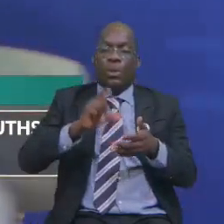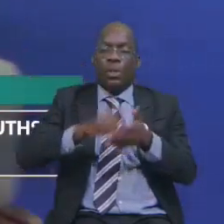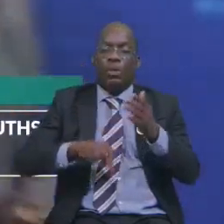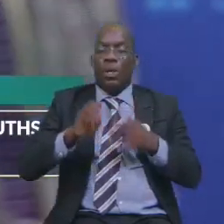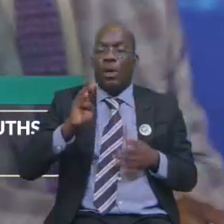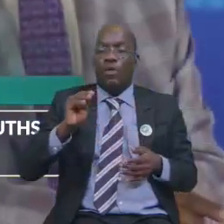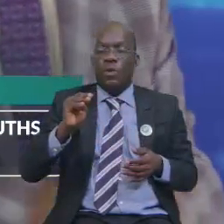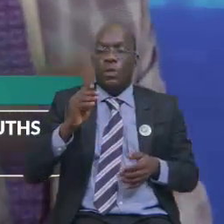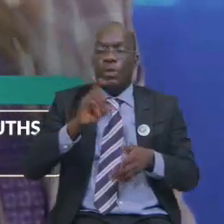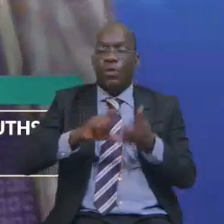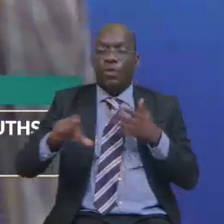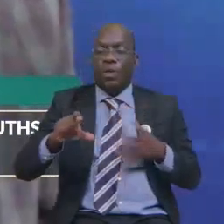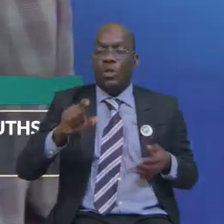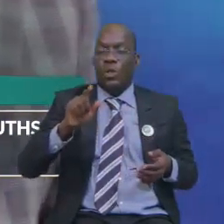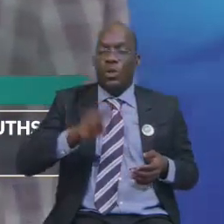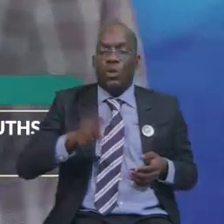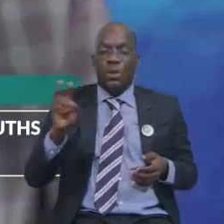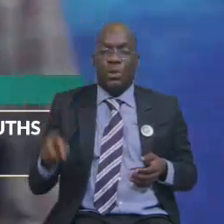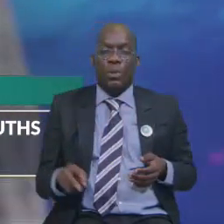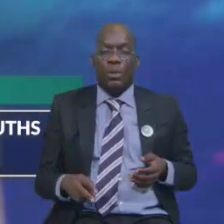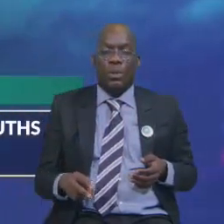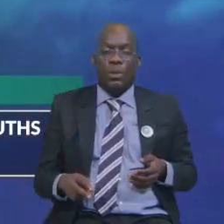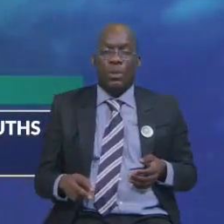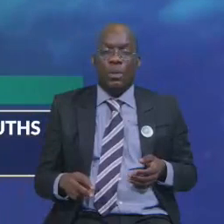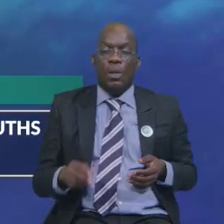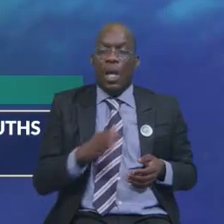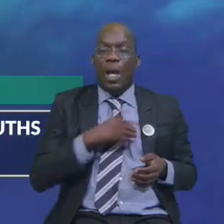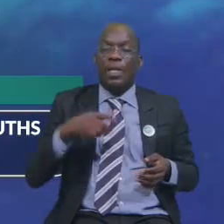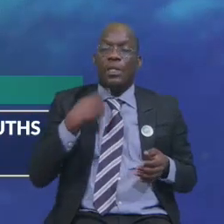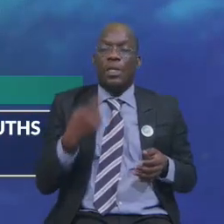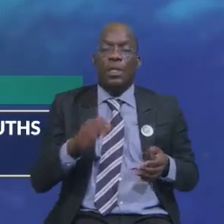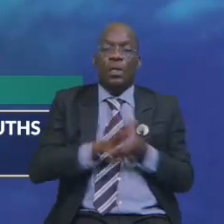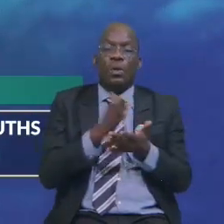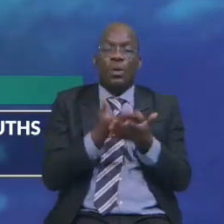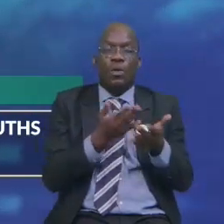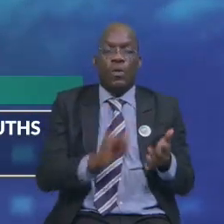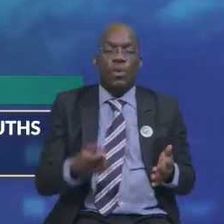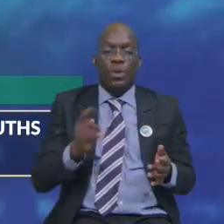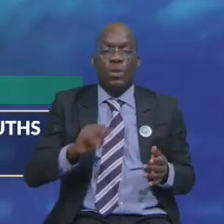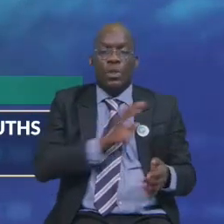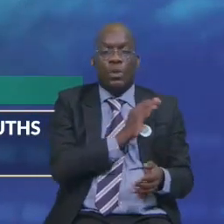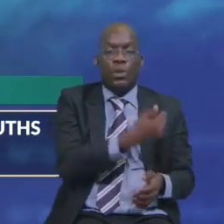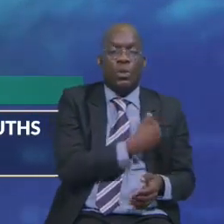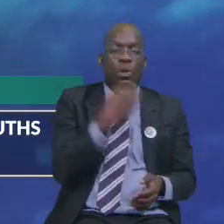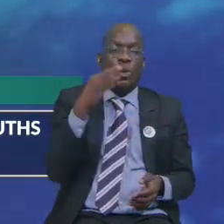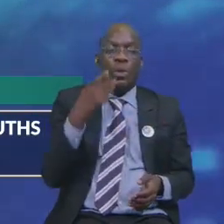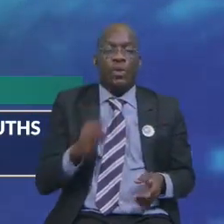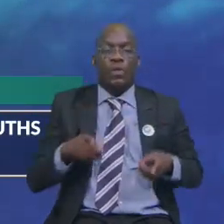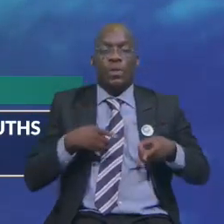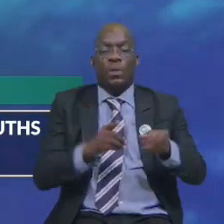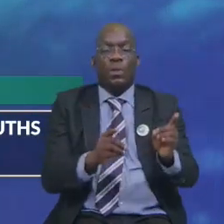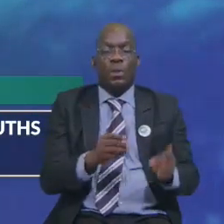22, it tells us there, it says, confirming the souls of the disciples